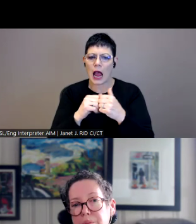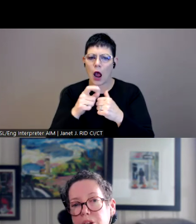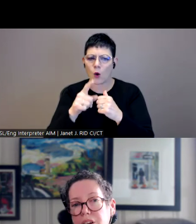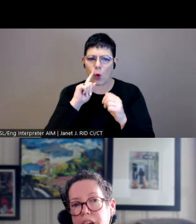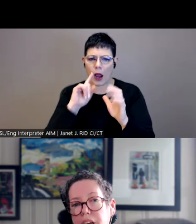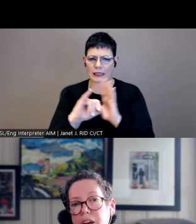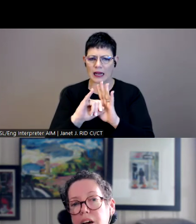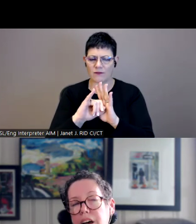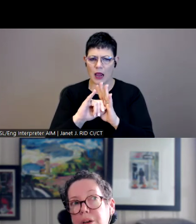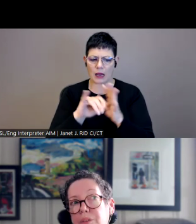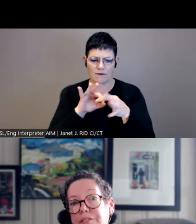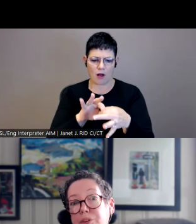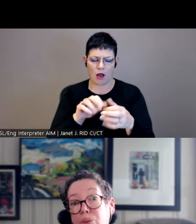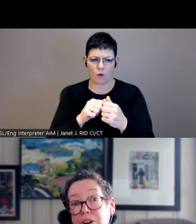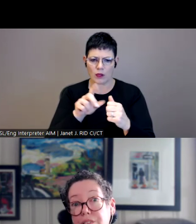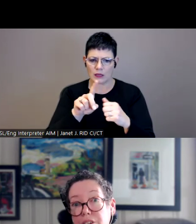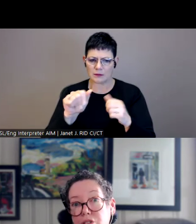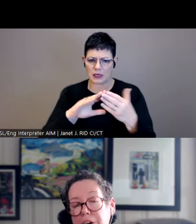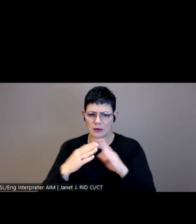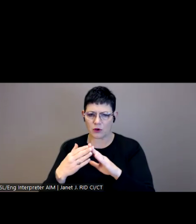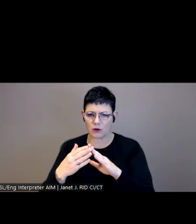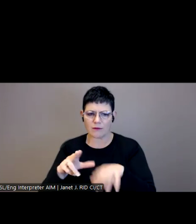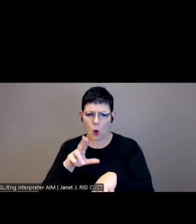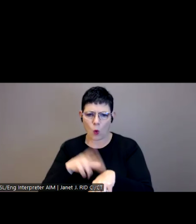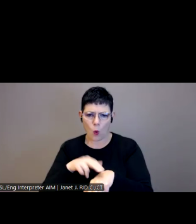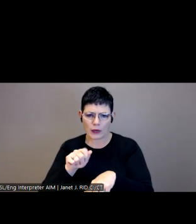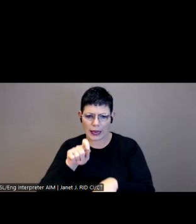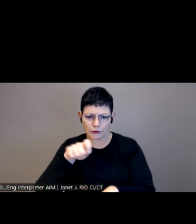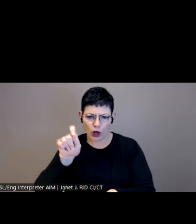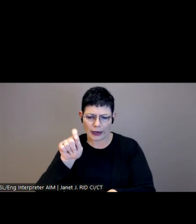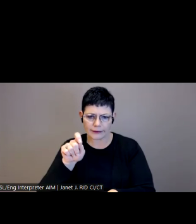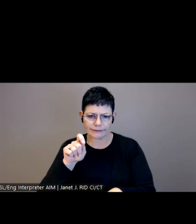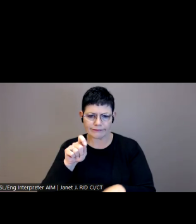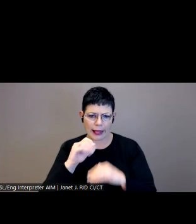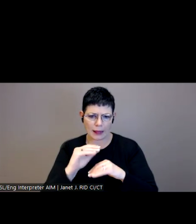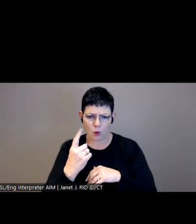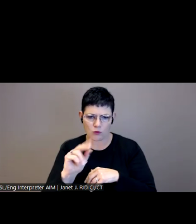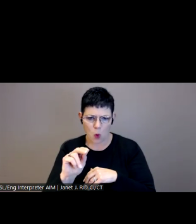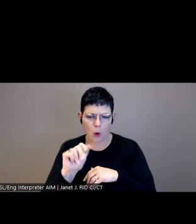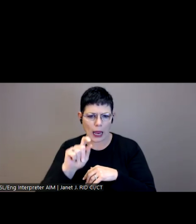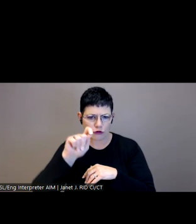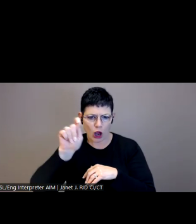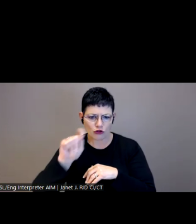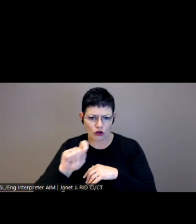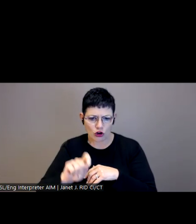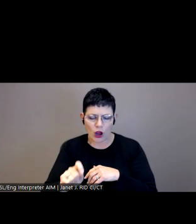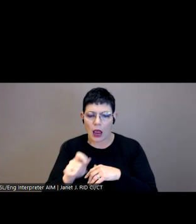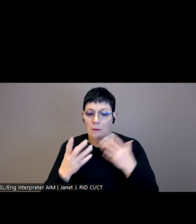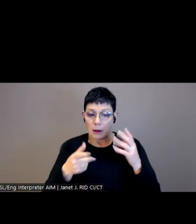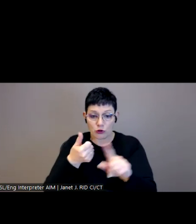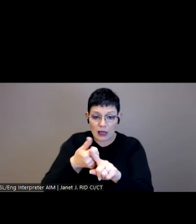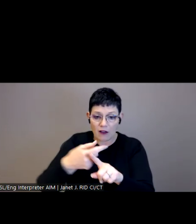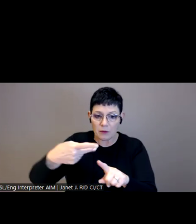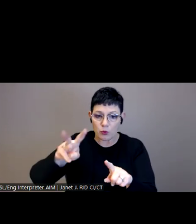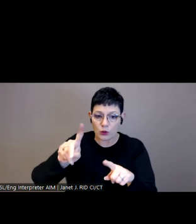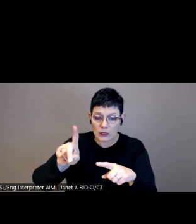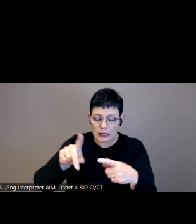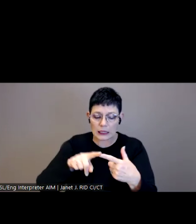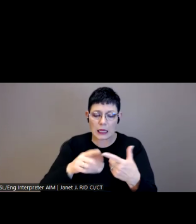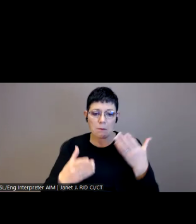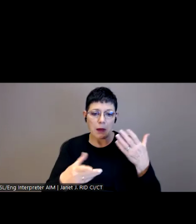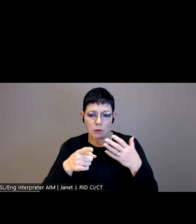disability community? And you, of course, can check more than one option. You might identify as a person with a disability, a person